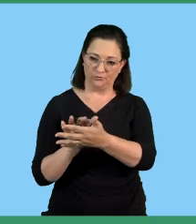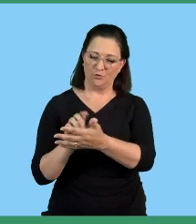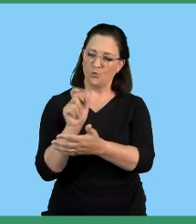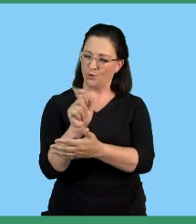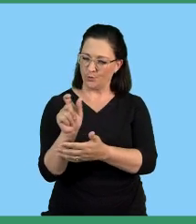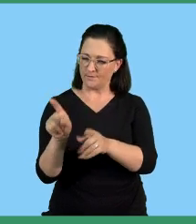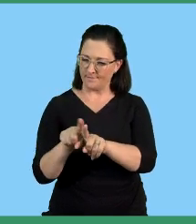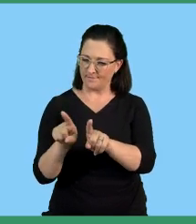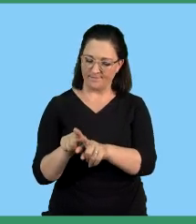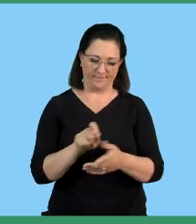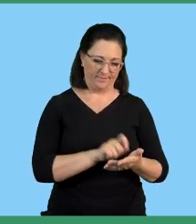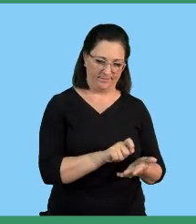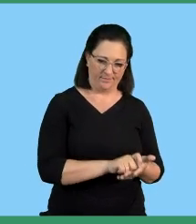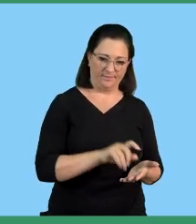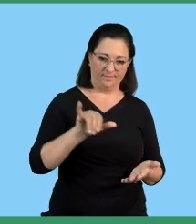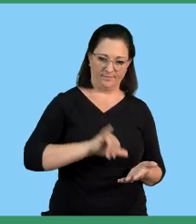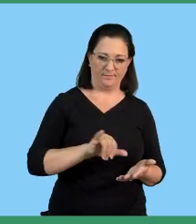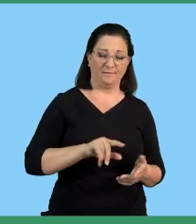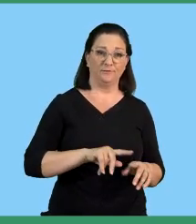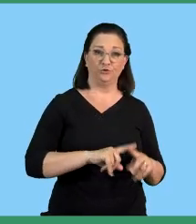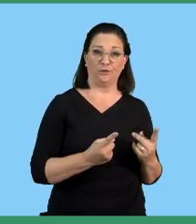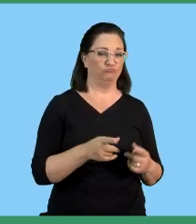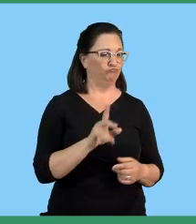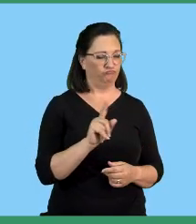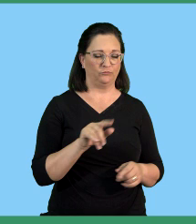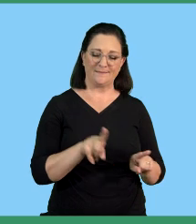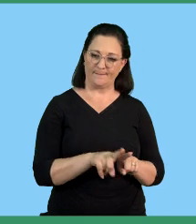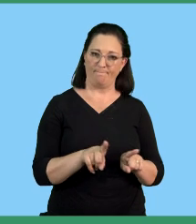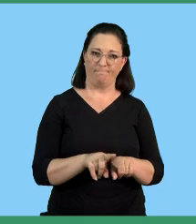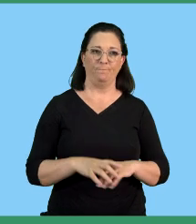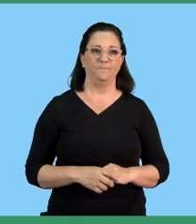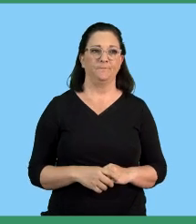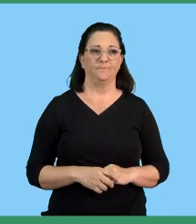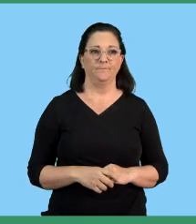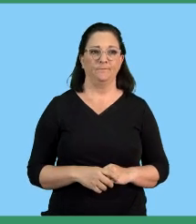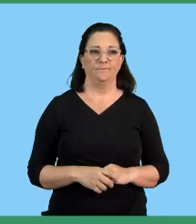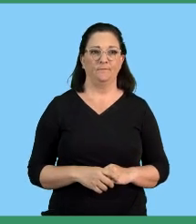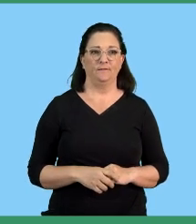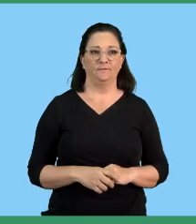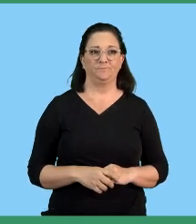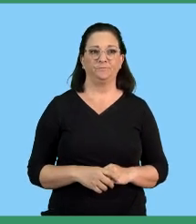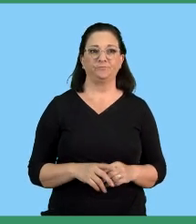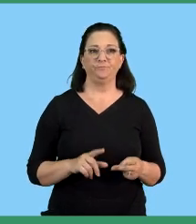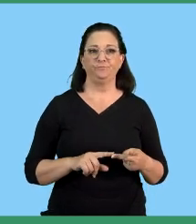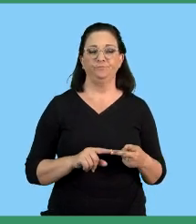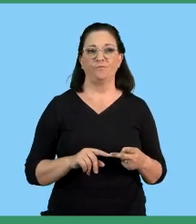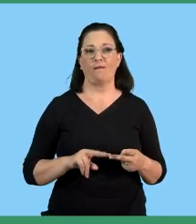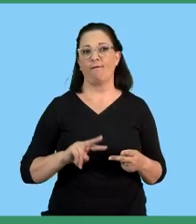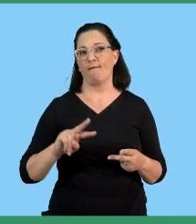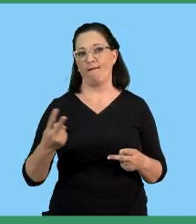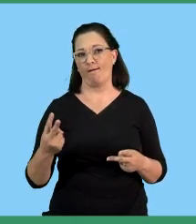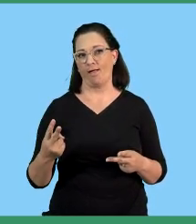quoting from the scenario, word for word as is, we do not change anything. Explain the other